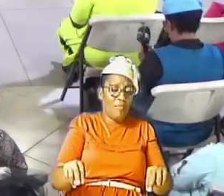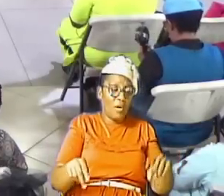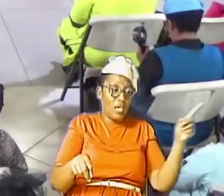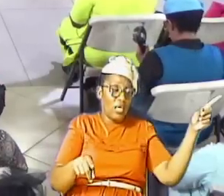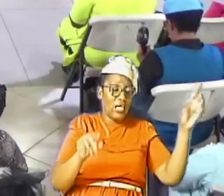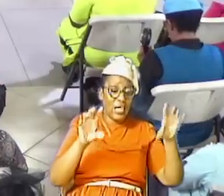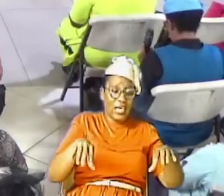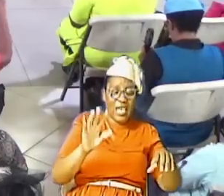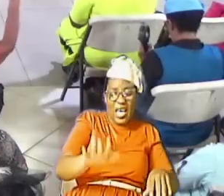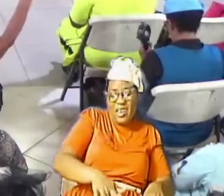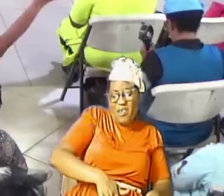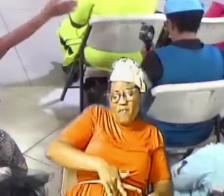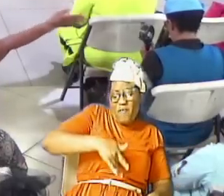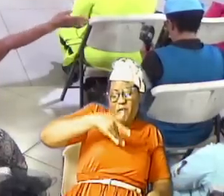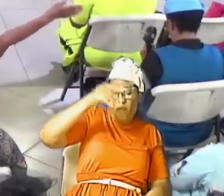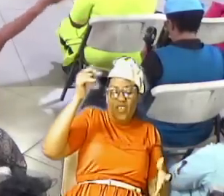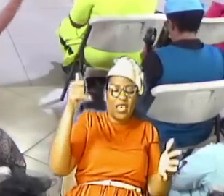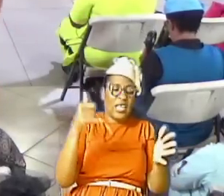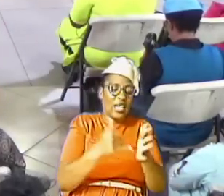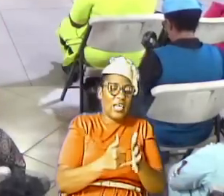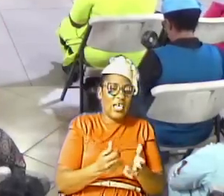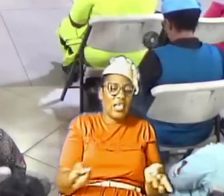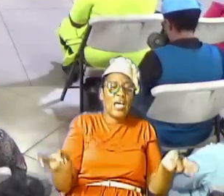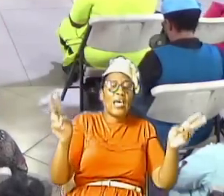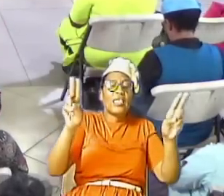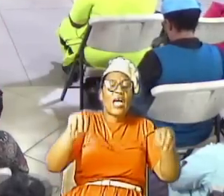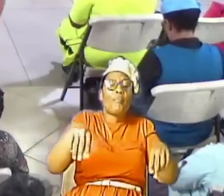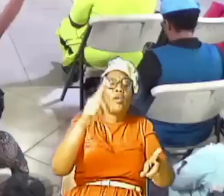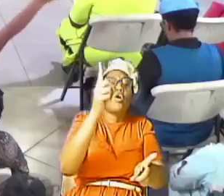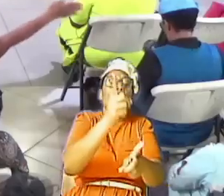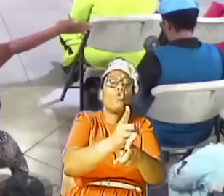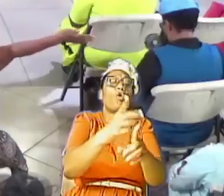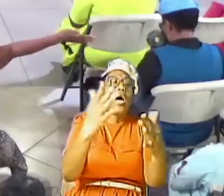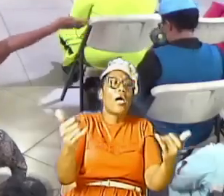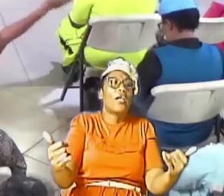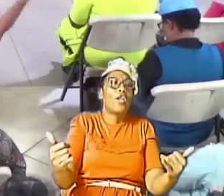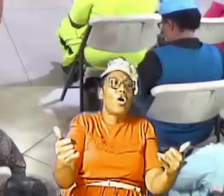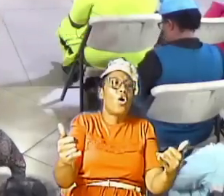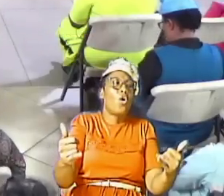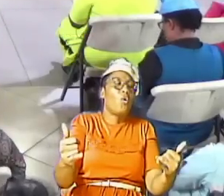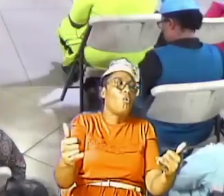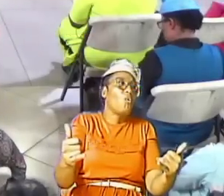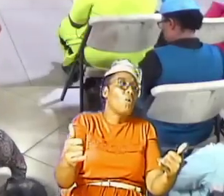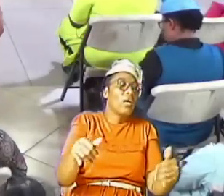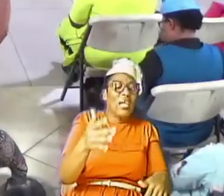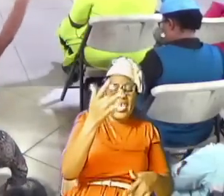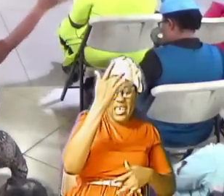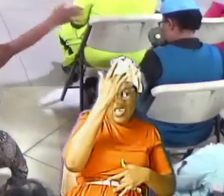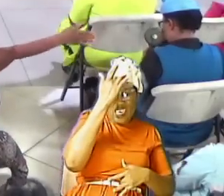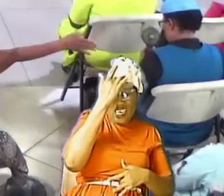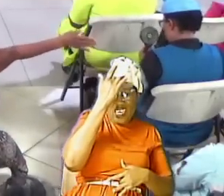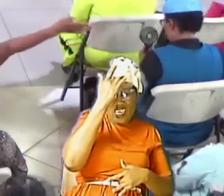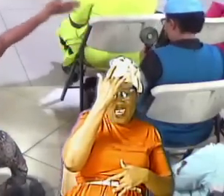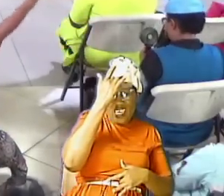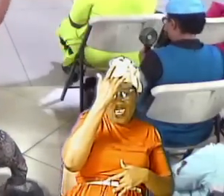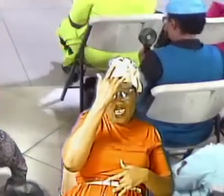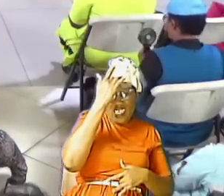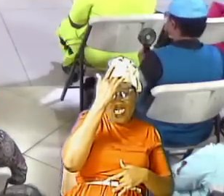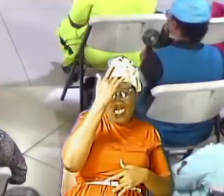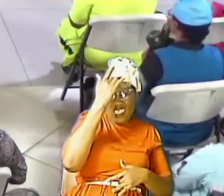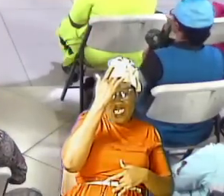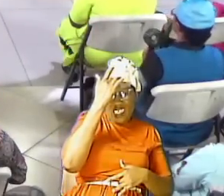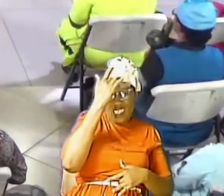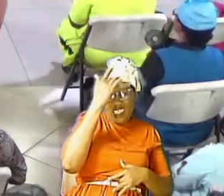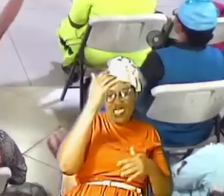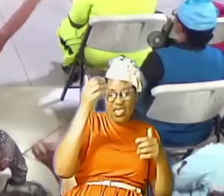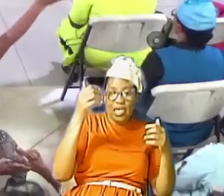Sanda. It's happening right now. It's happening right now. Release is taking place right now. Chains are being broken